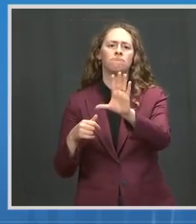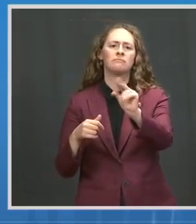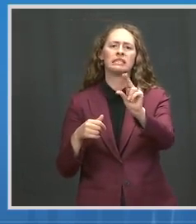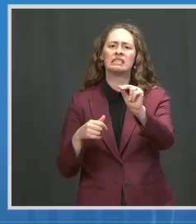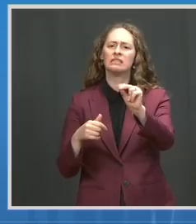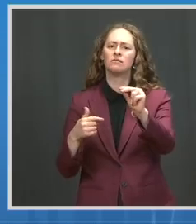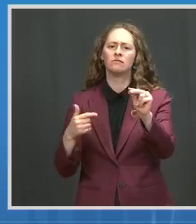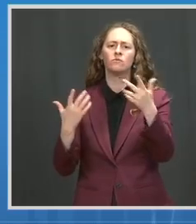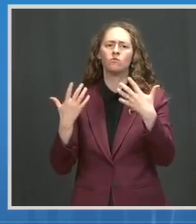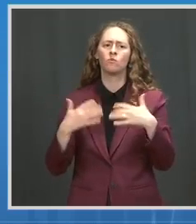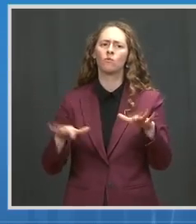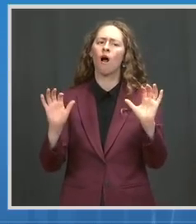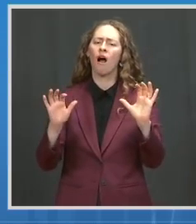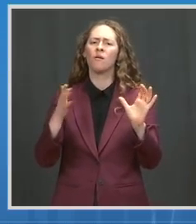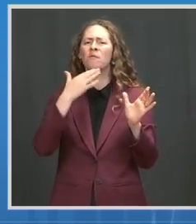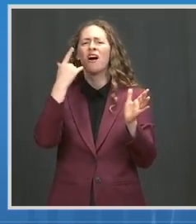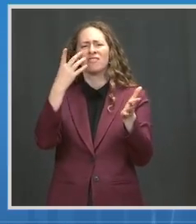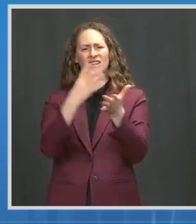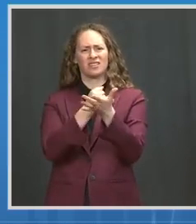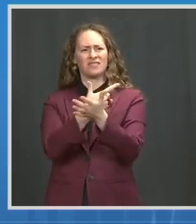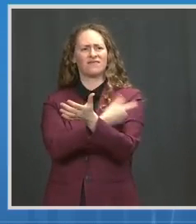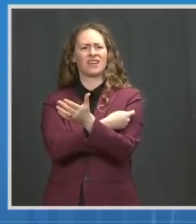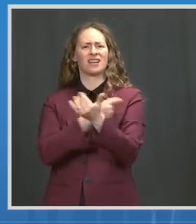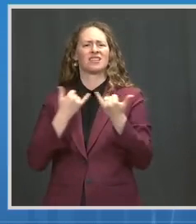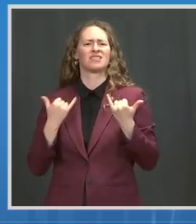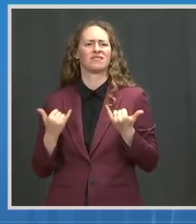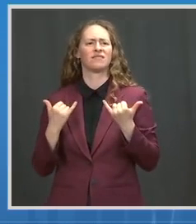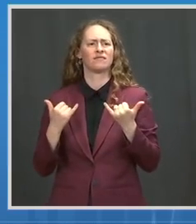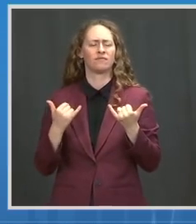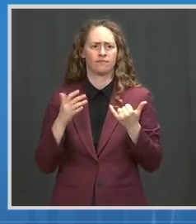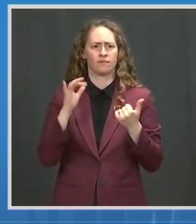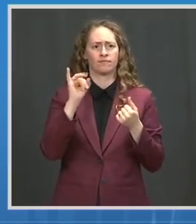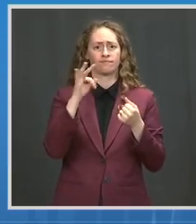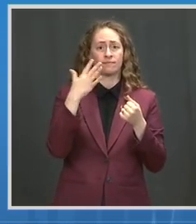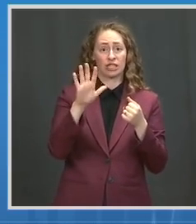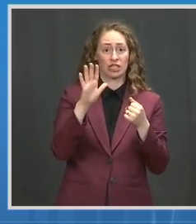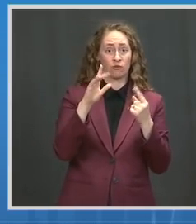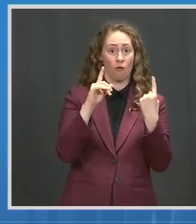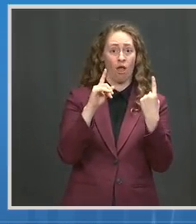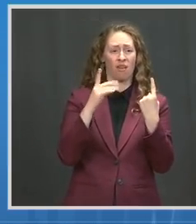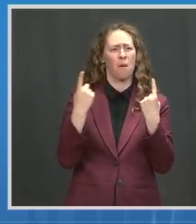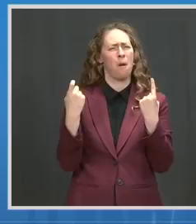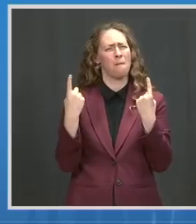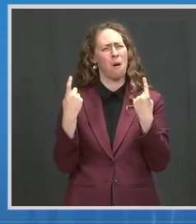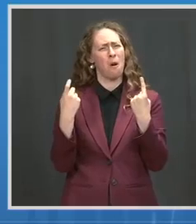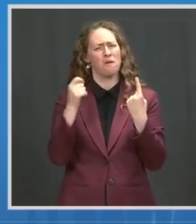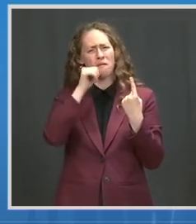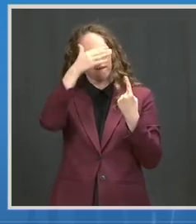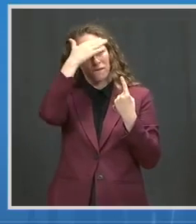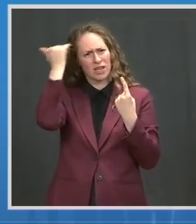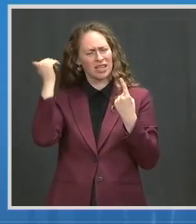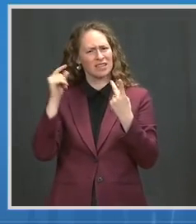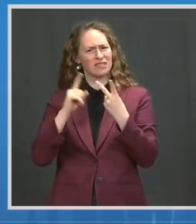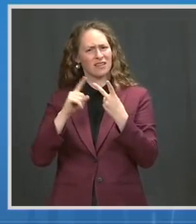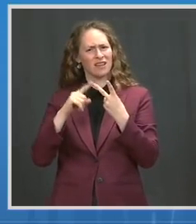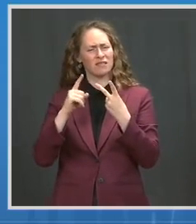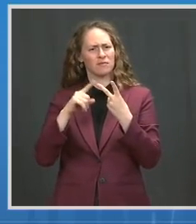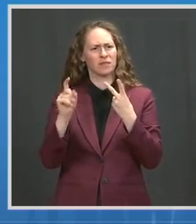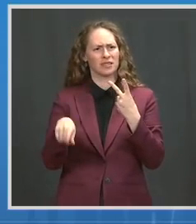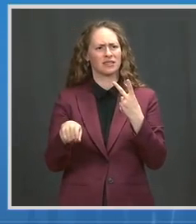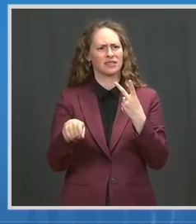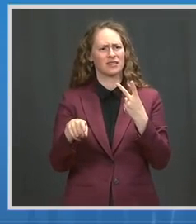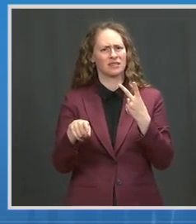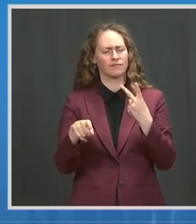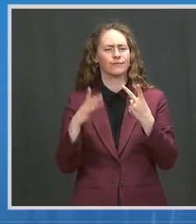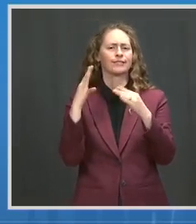vaccinated, particularly if you've had your first dose, make sure you get that second dose. And for those who have been